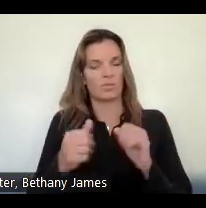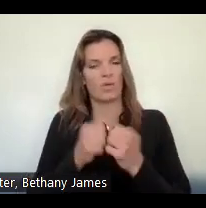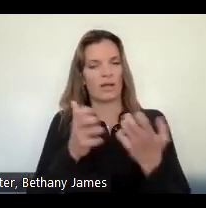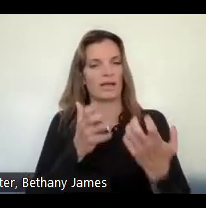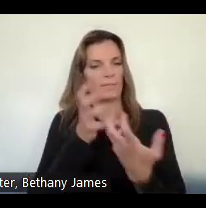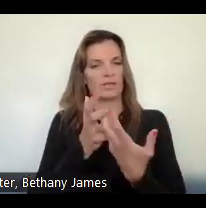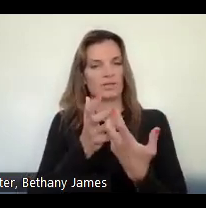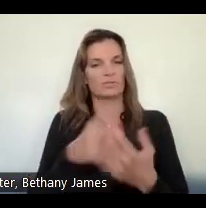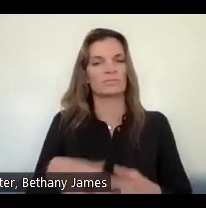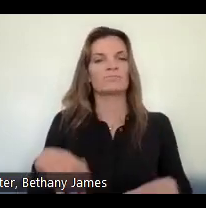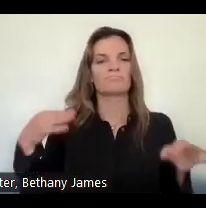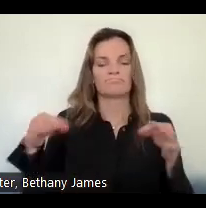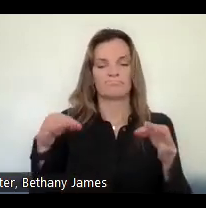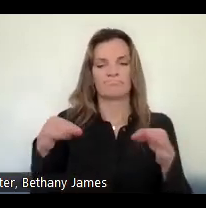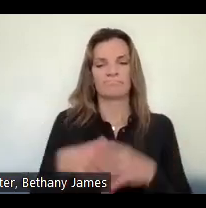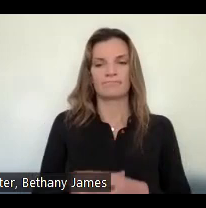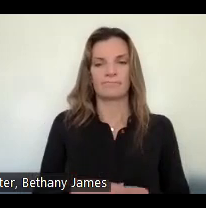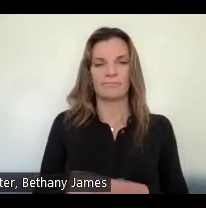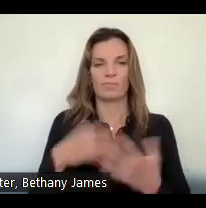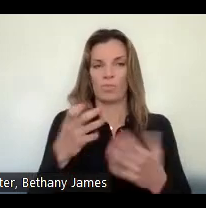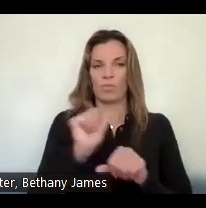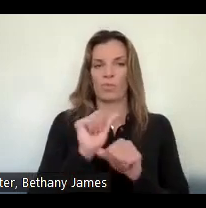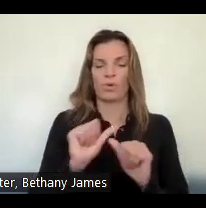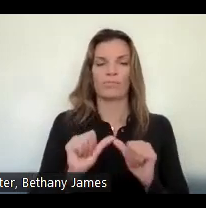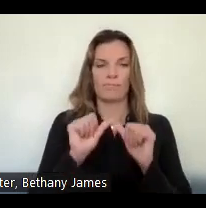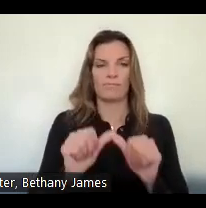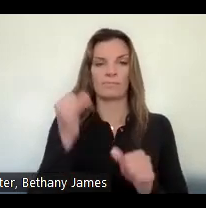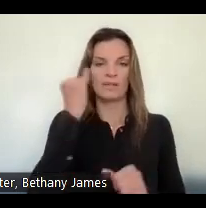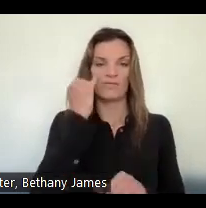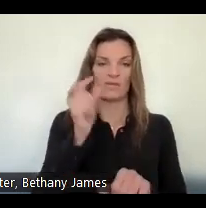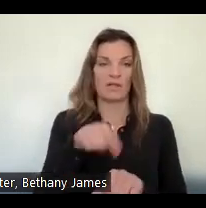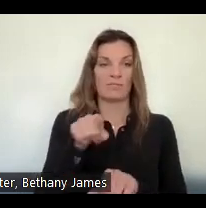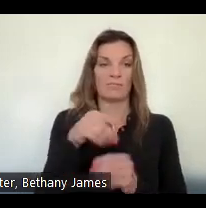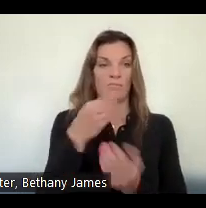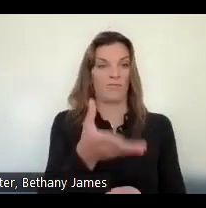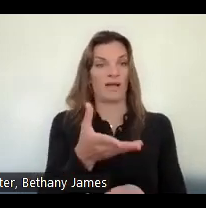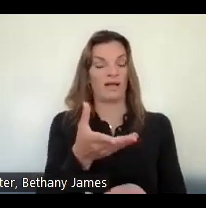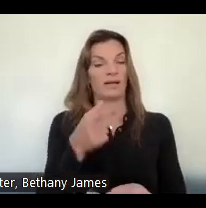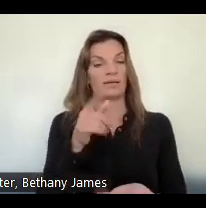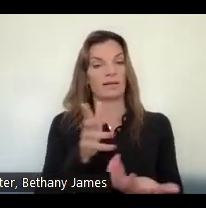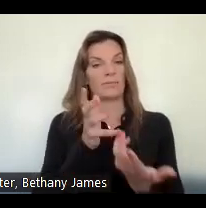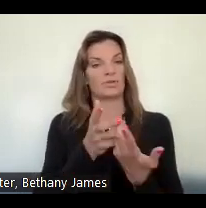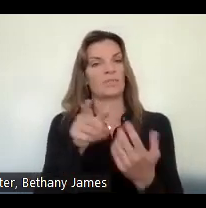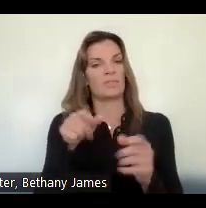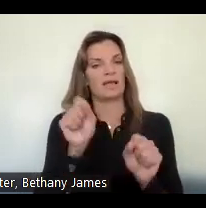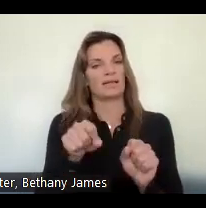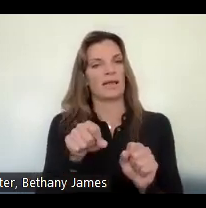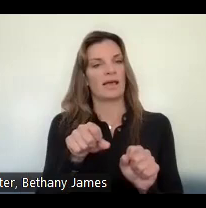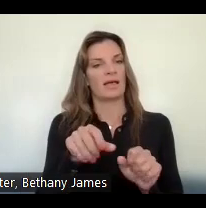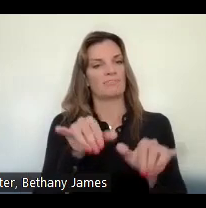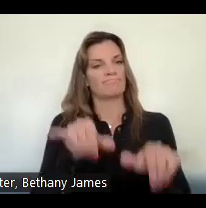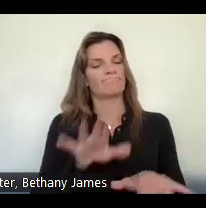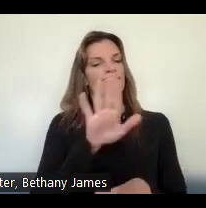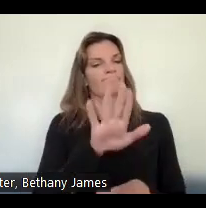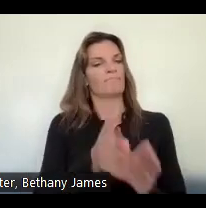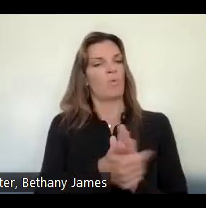highlight employee retention and note that if employers provide these accommodations, they can work to retain their valued and qualified